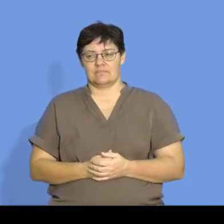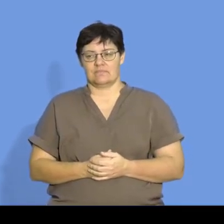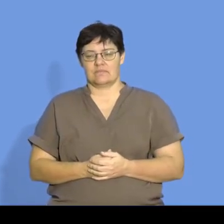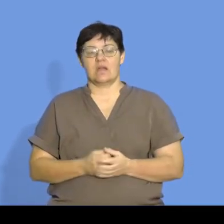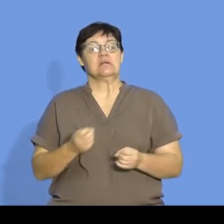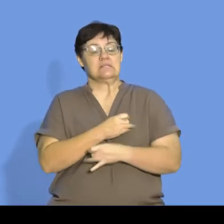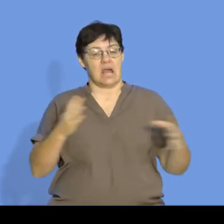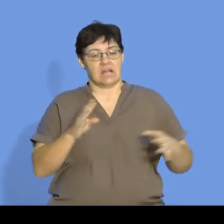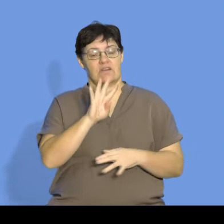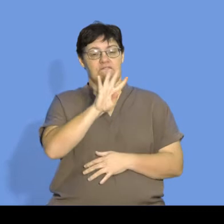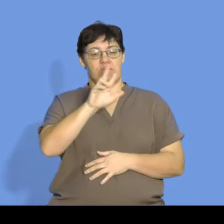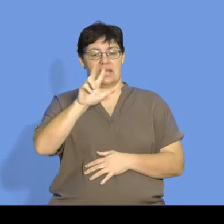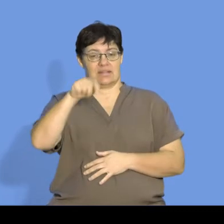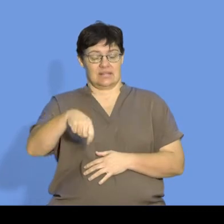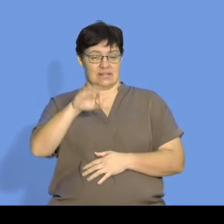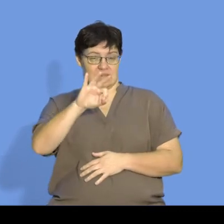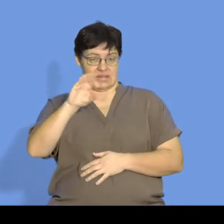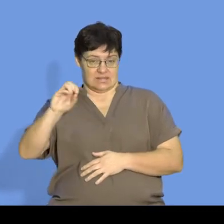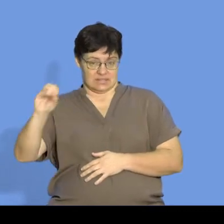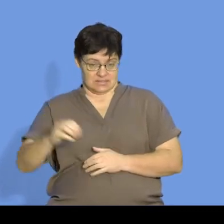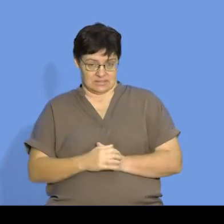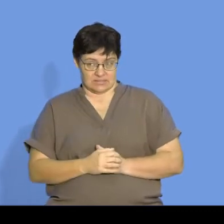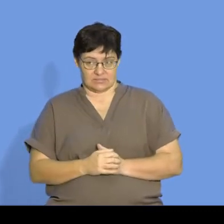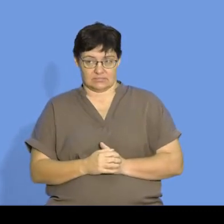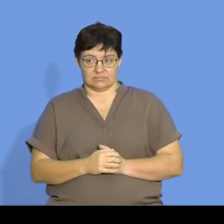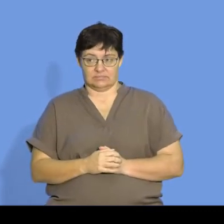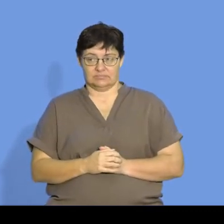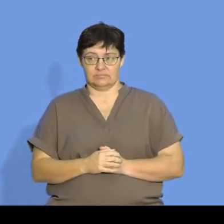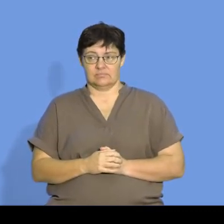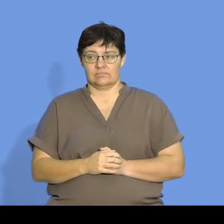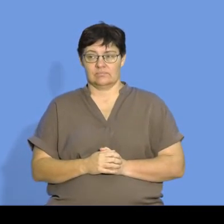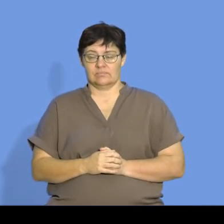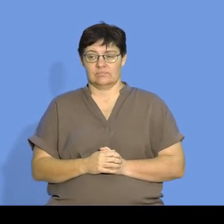You start off with your 48,300, right?